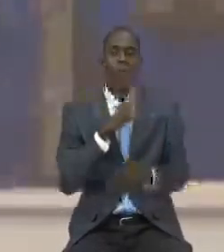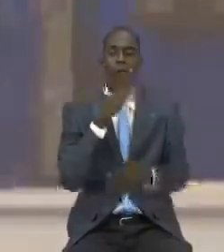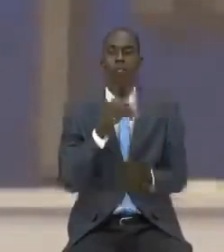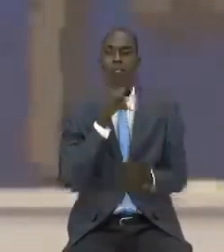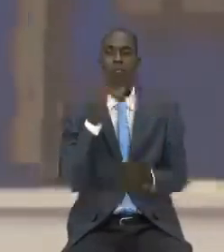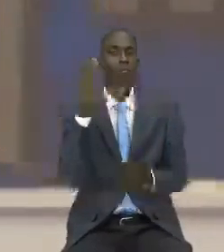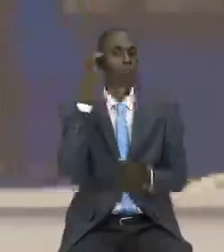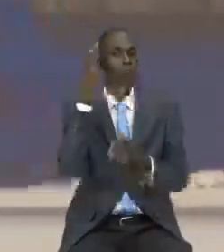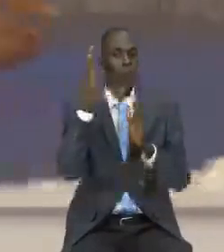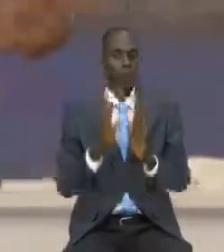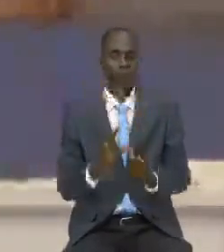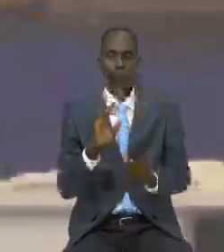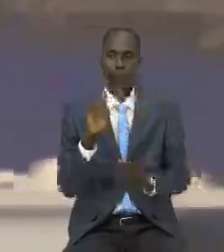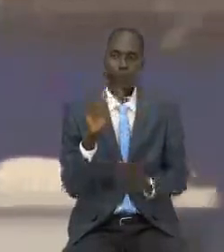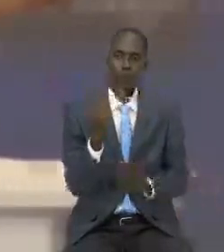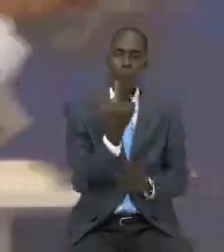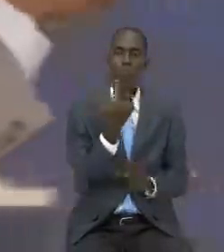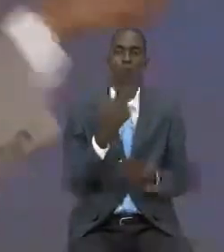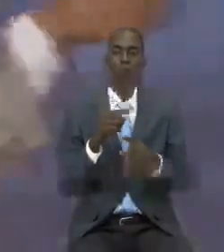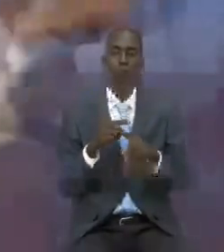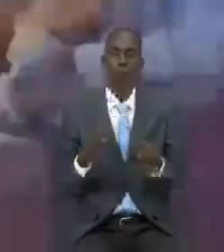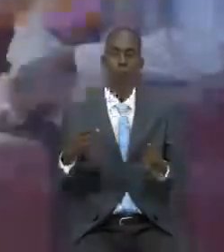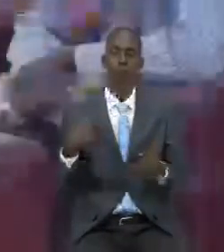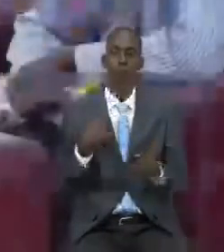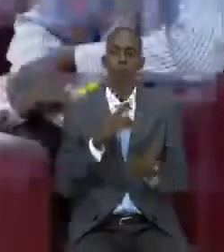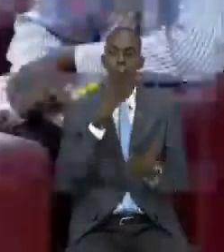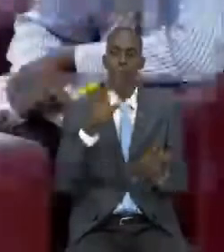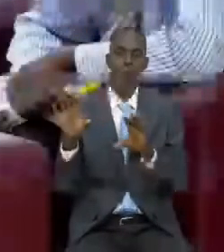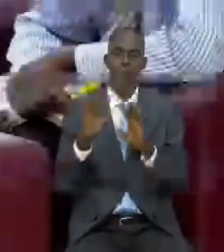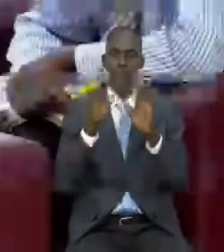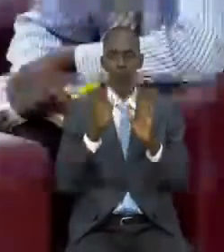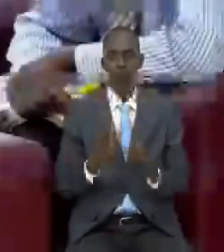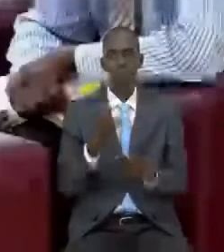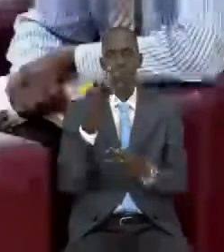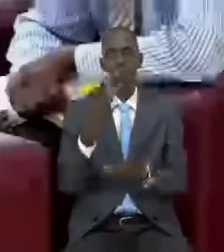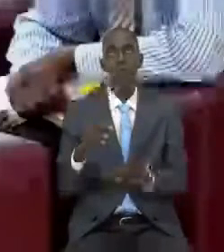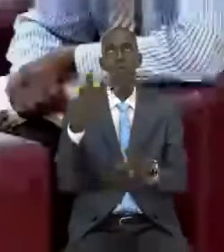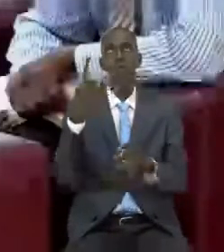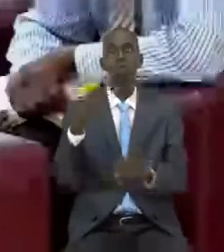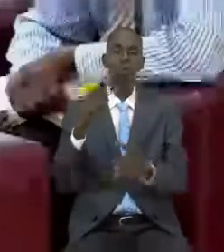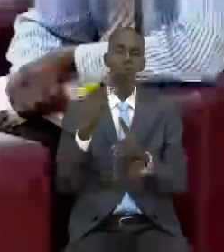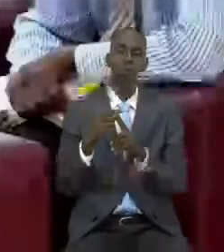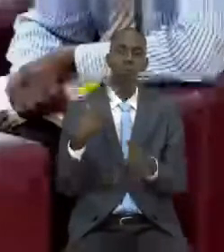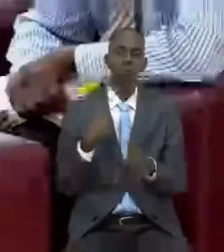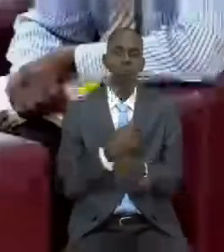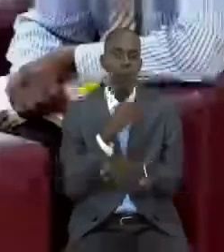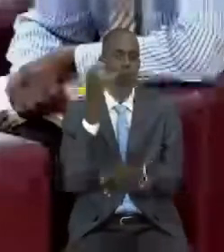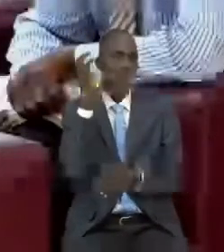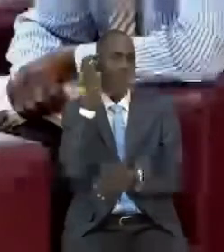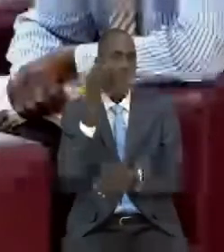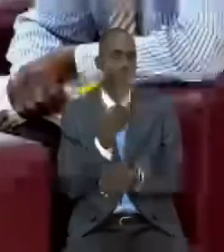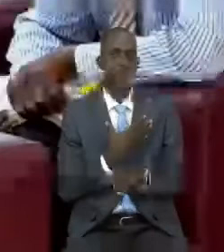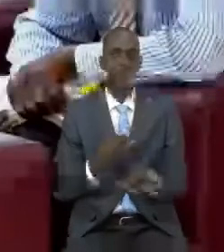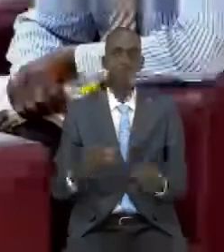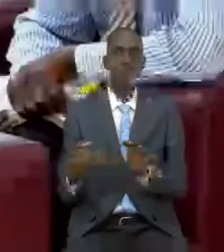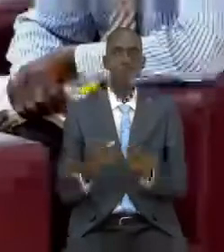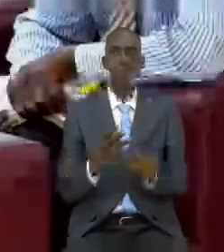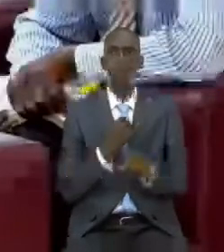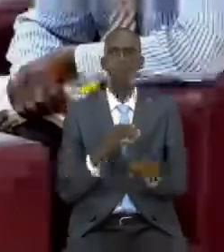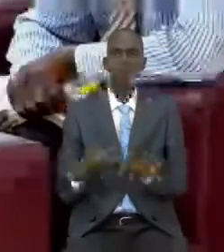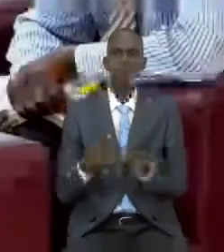only, we're doers of the word. We hear and we do. And we do like